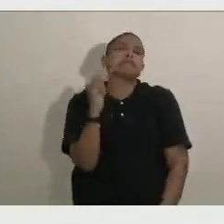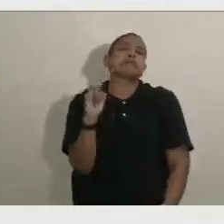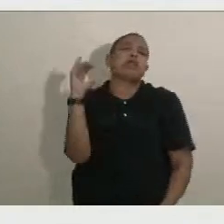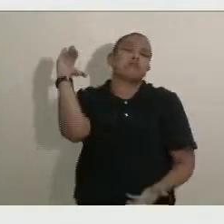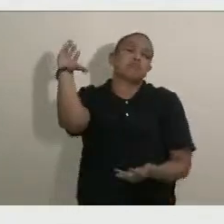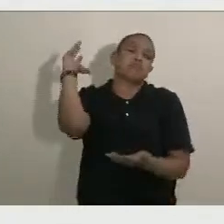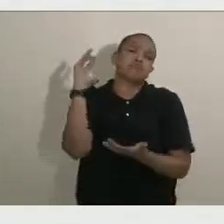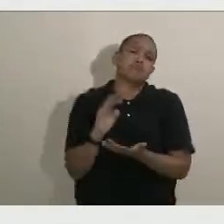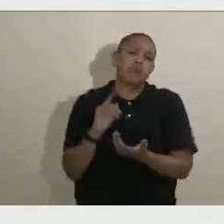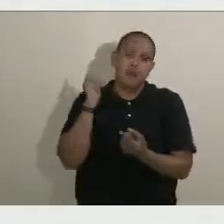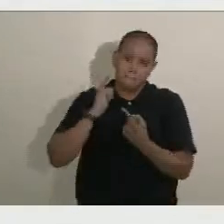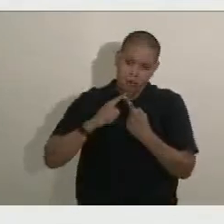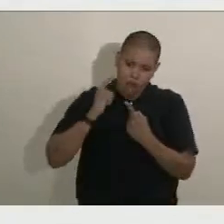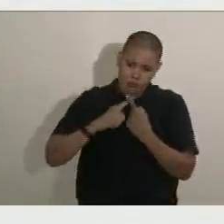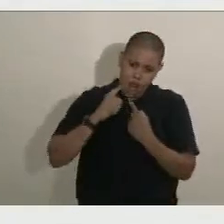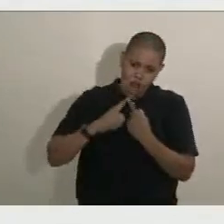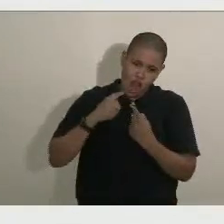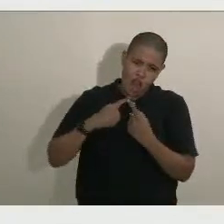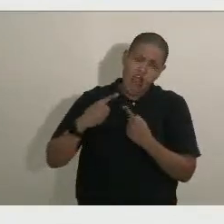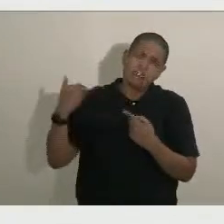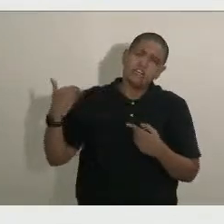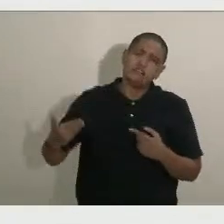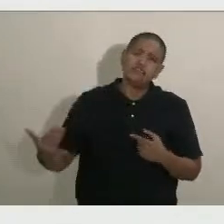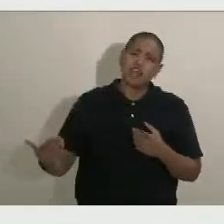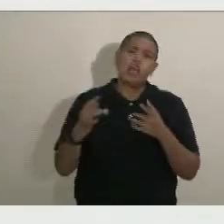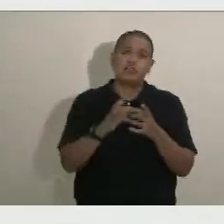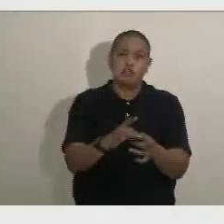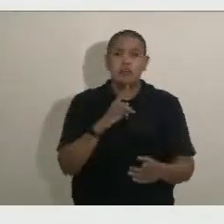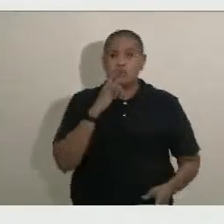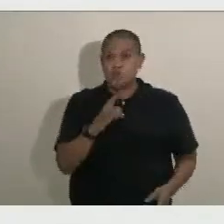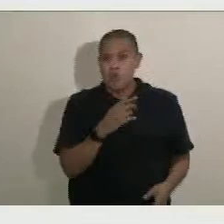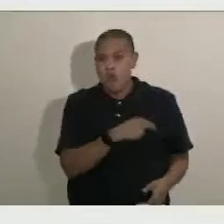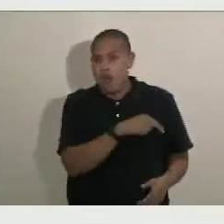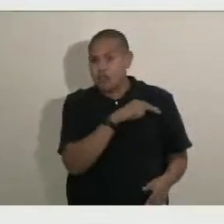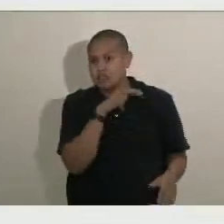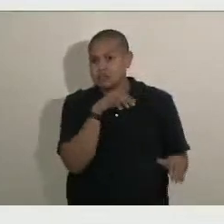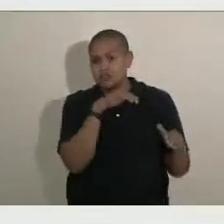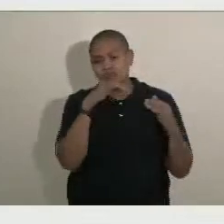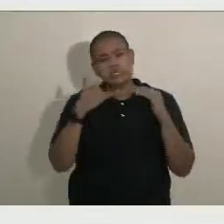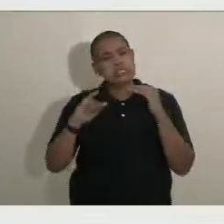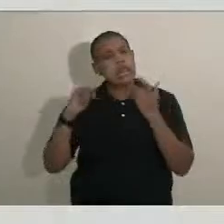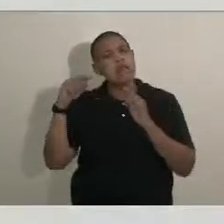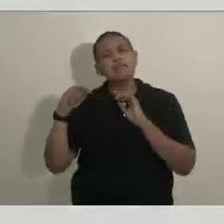a positive trend here in terms of hospitalizations.